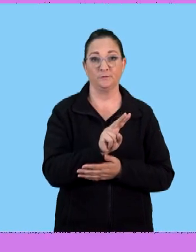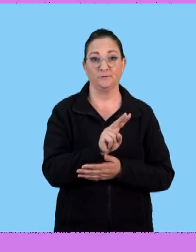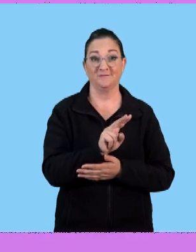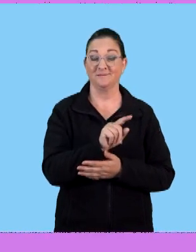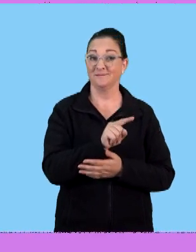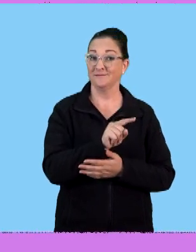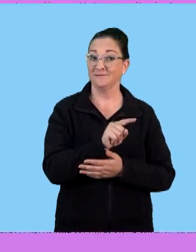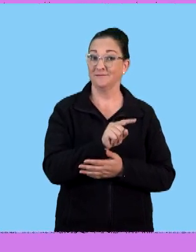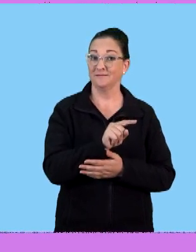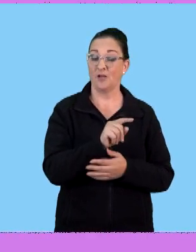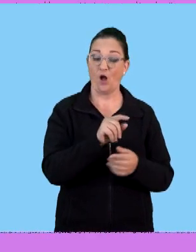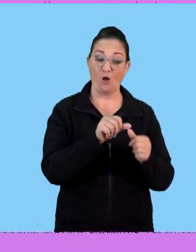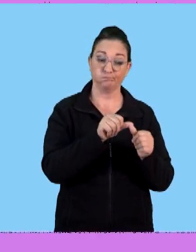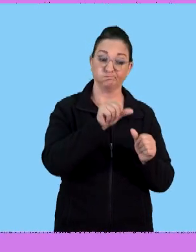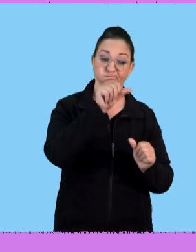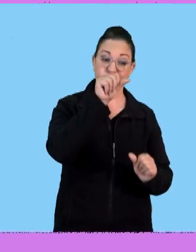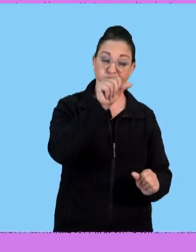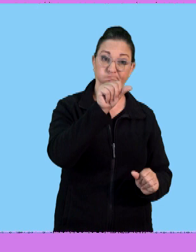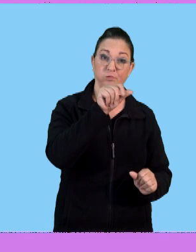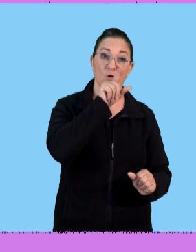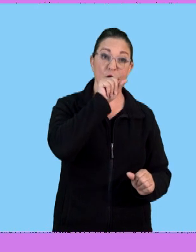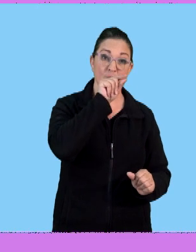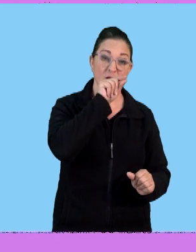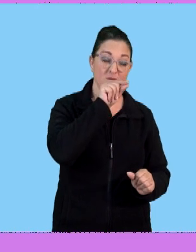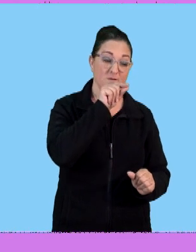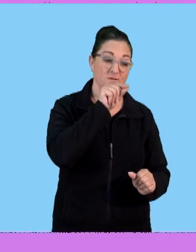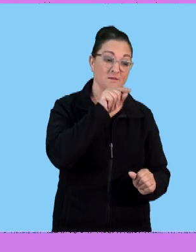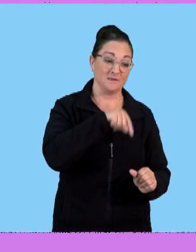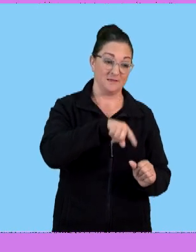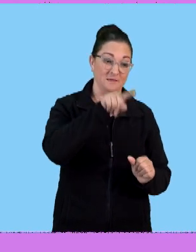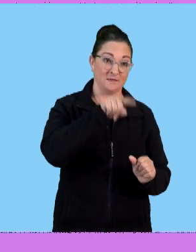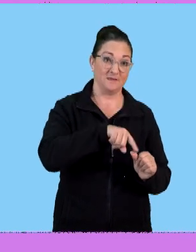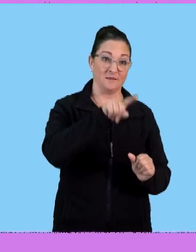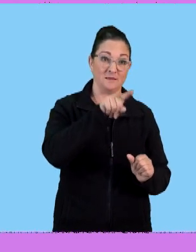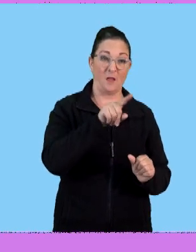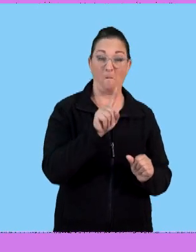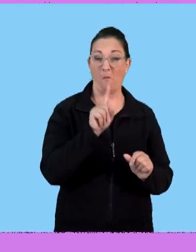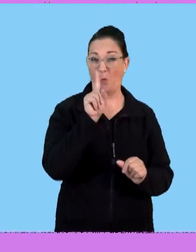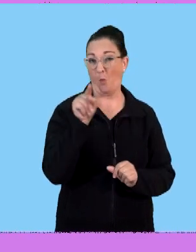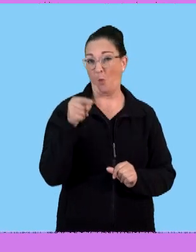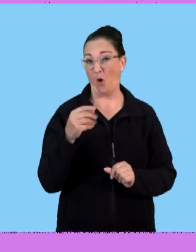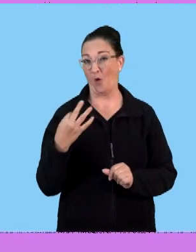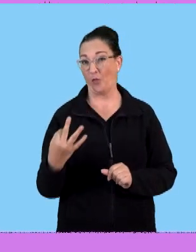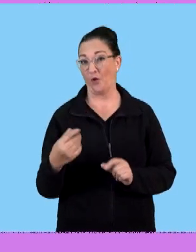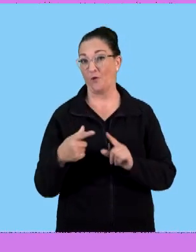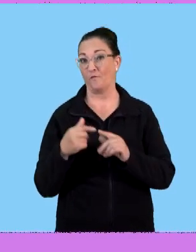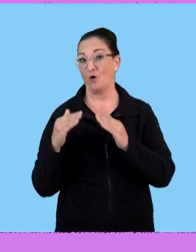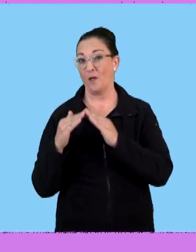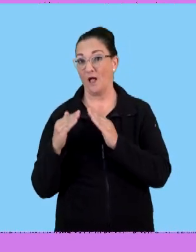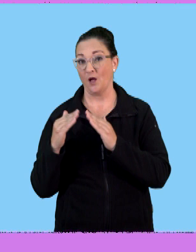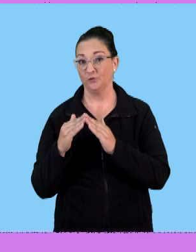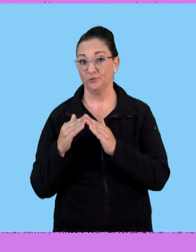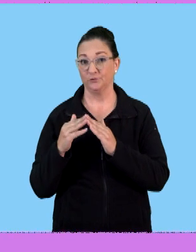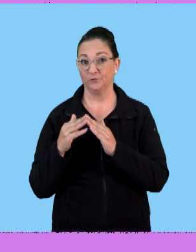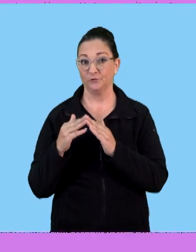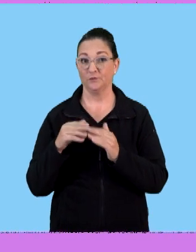saying, if the total length of the bird cage is equals to 1/3 of his house, so that